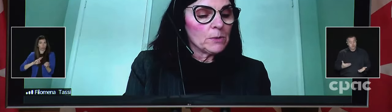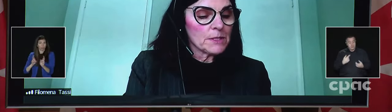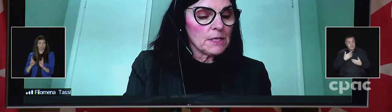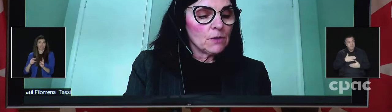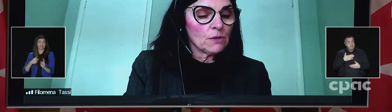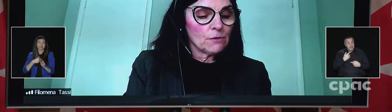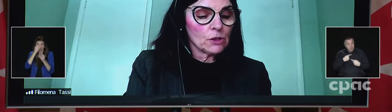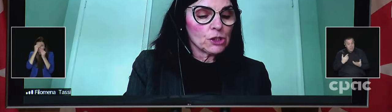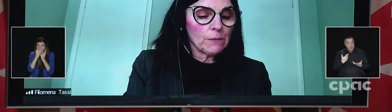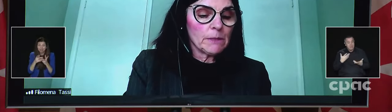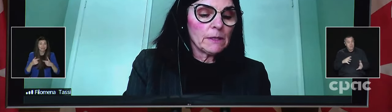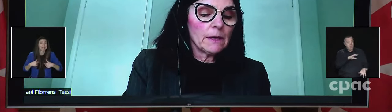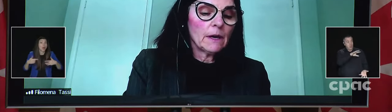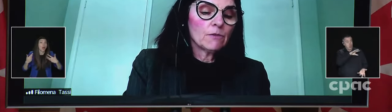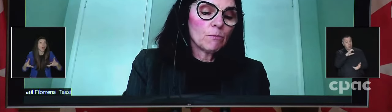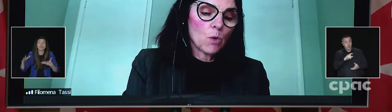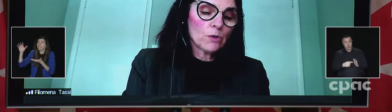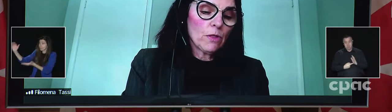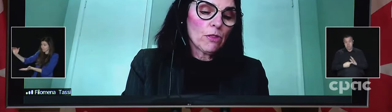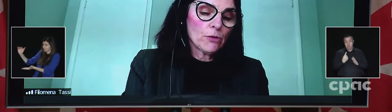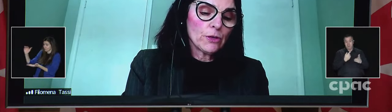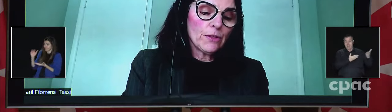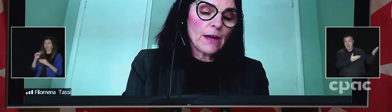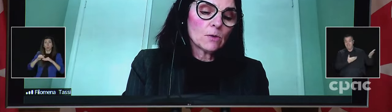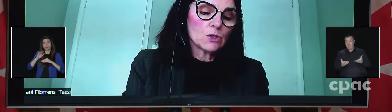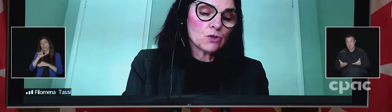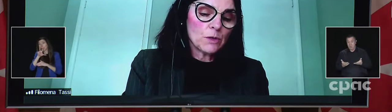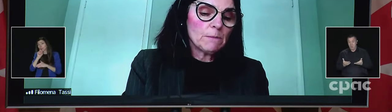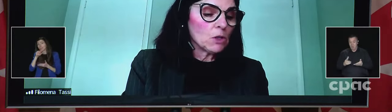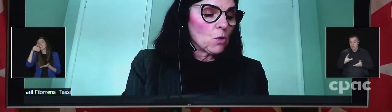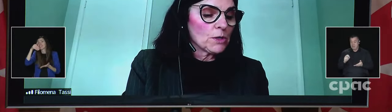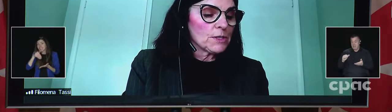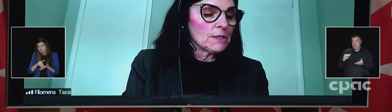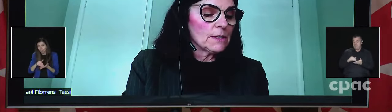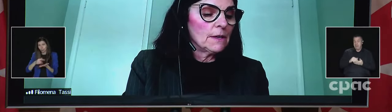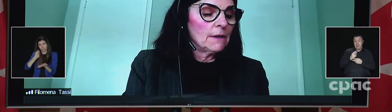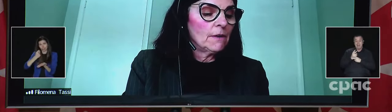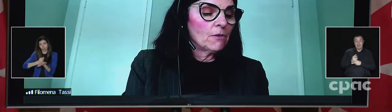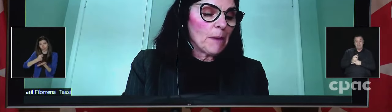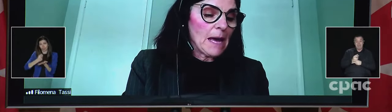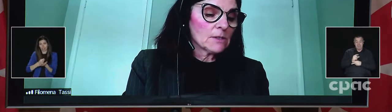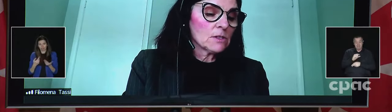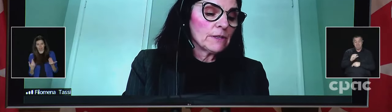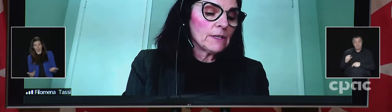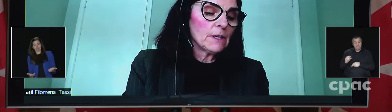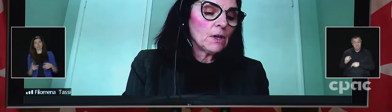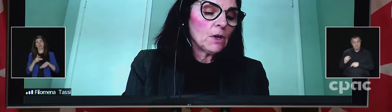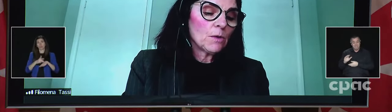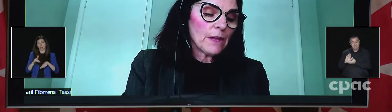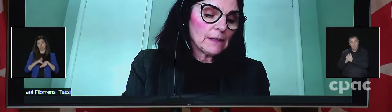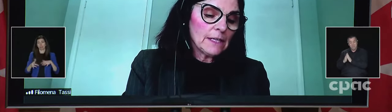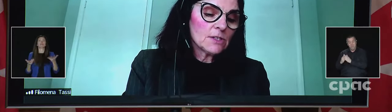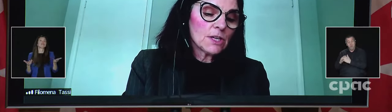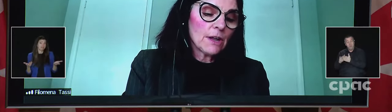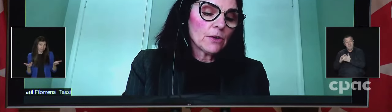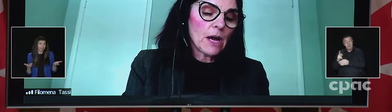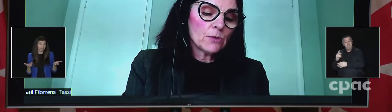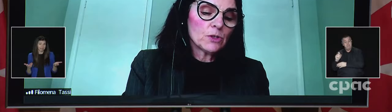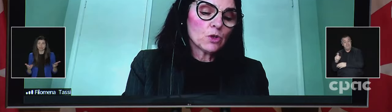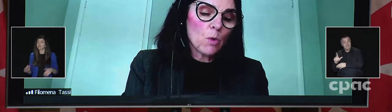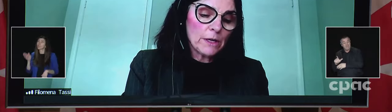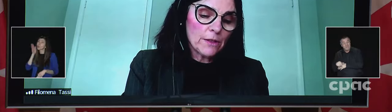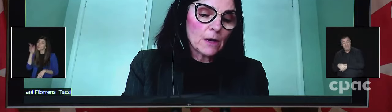have already received our first shipment of more than 30,000 treatment courses of Paxlovid, with at least